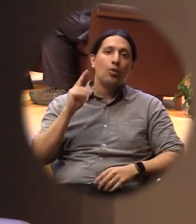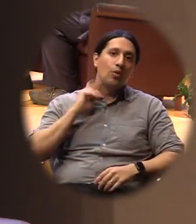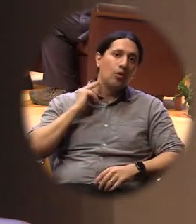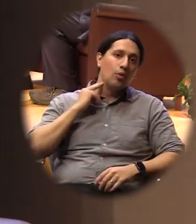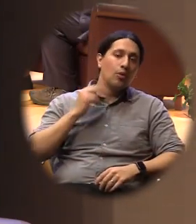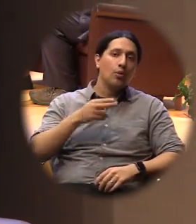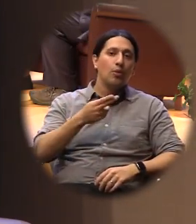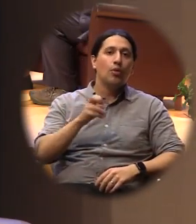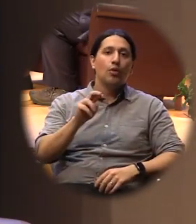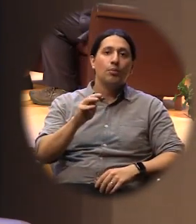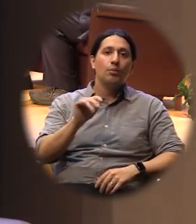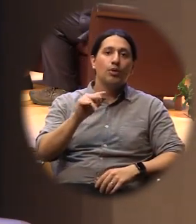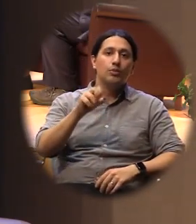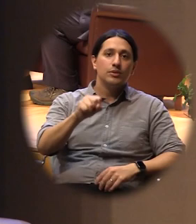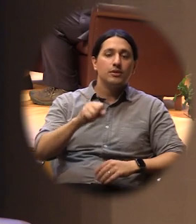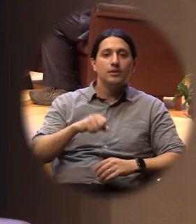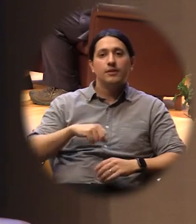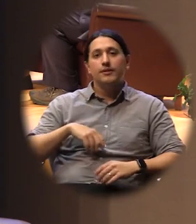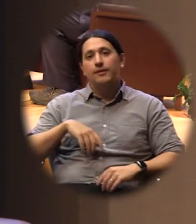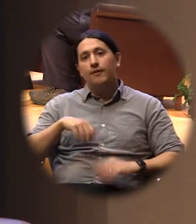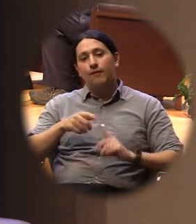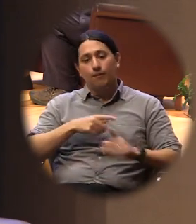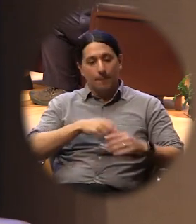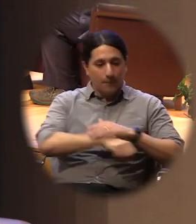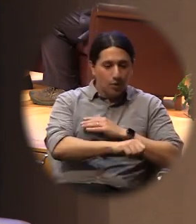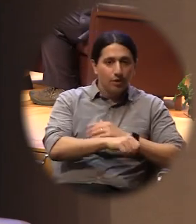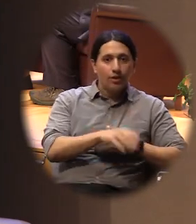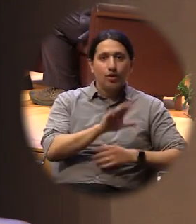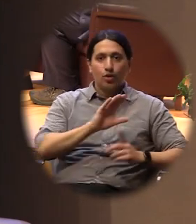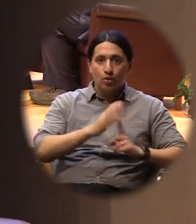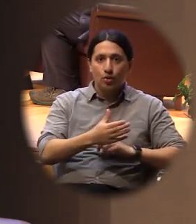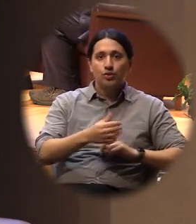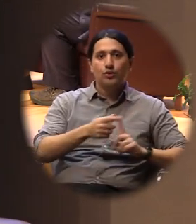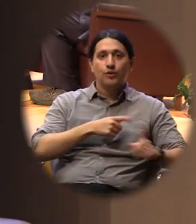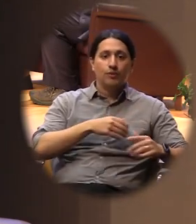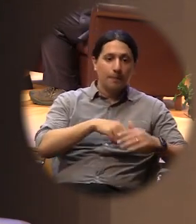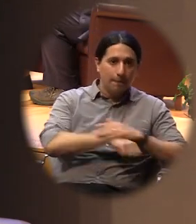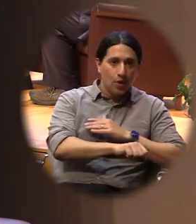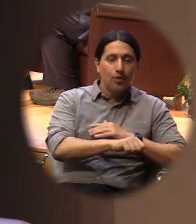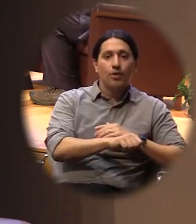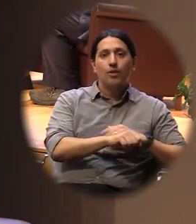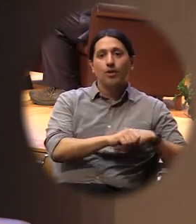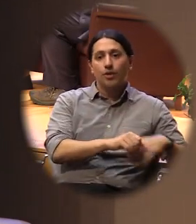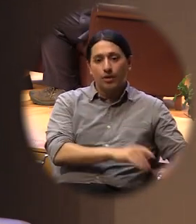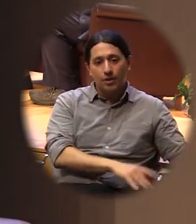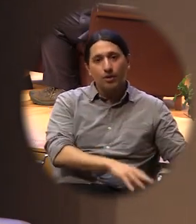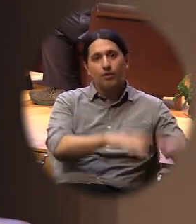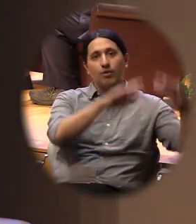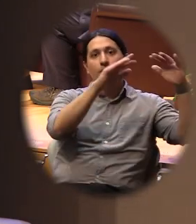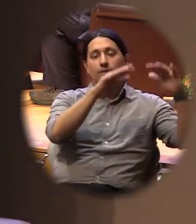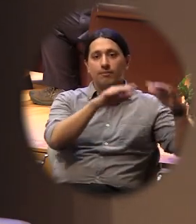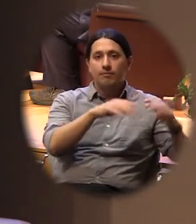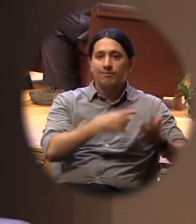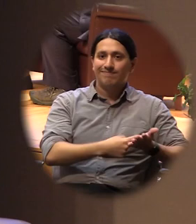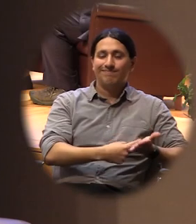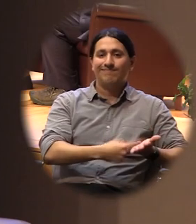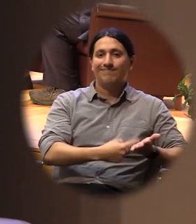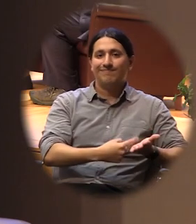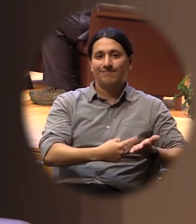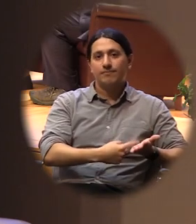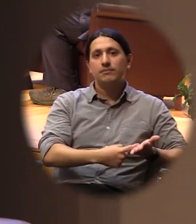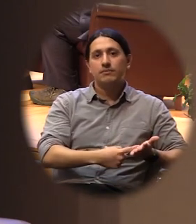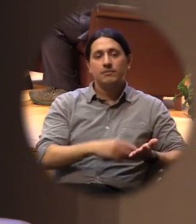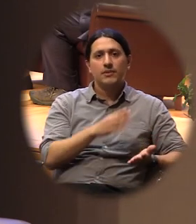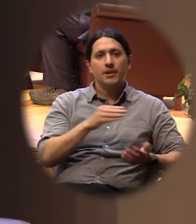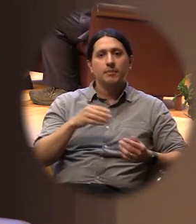from culture at birth, and he'd build up through adolescence in a whole series. And people would just